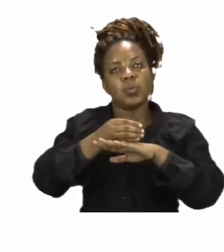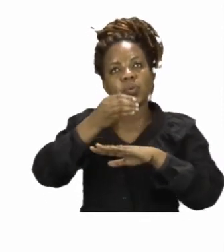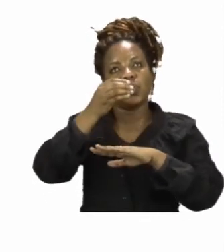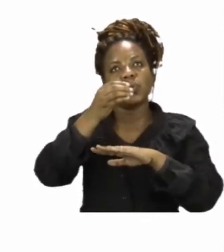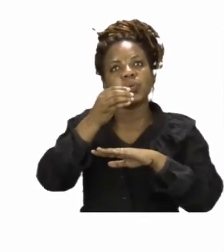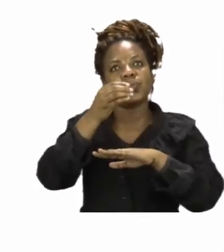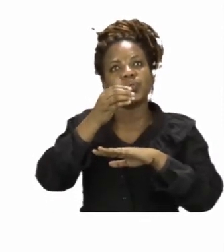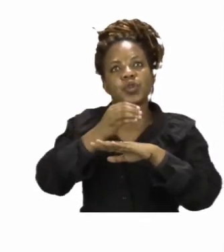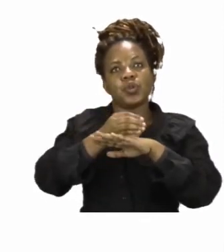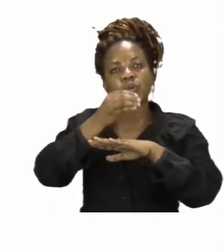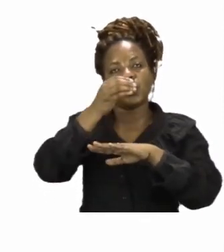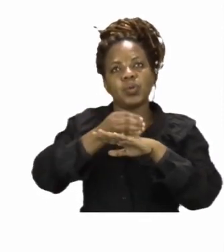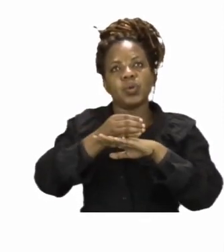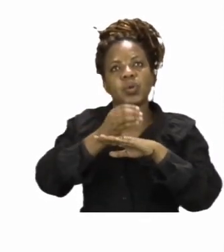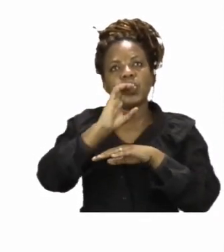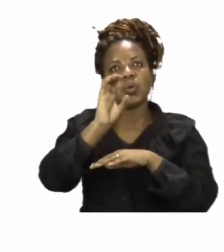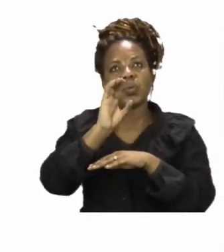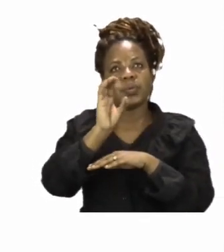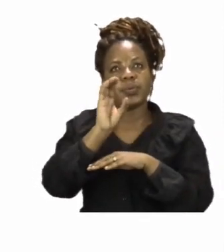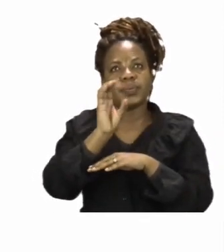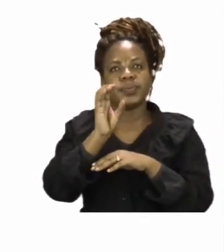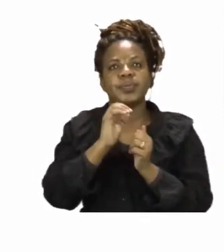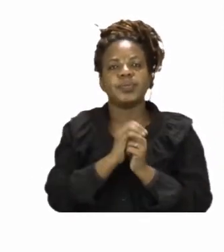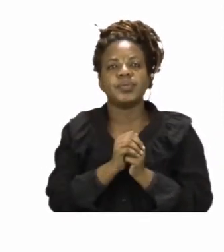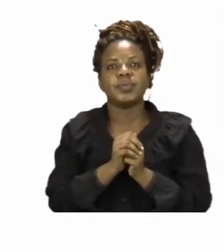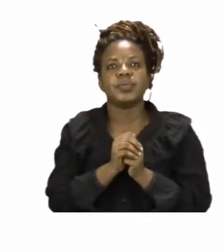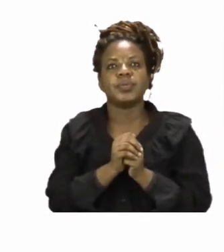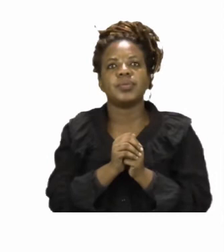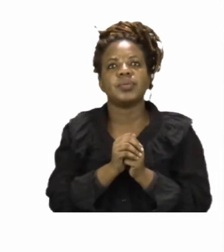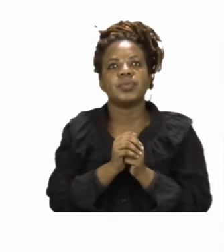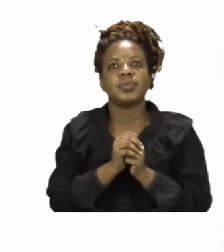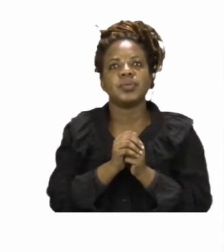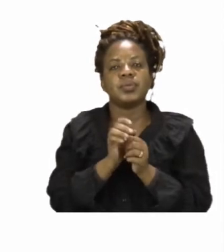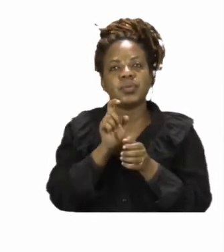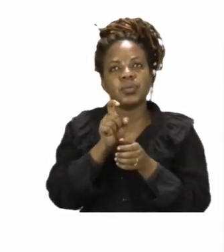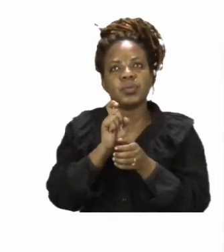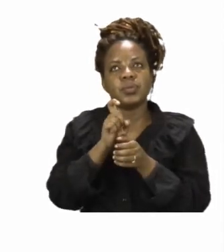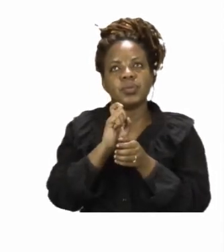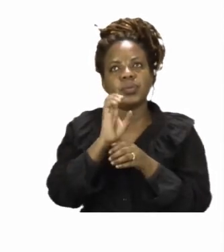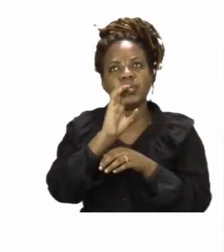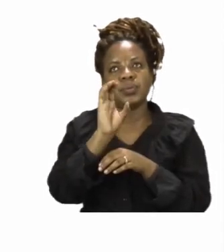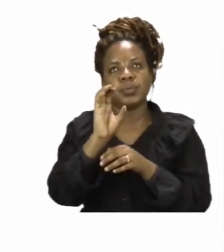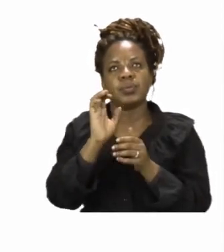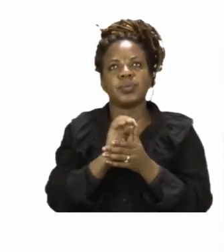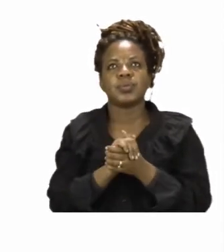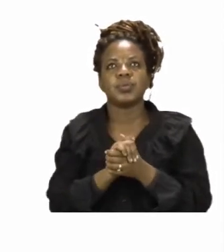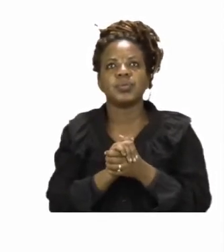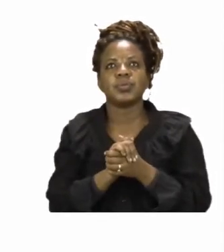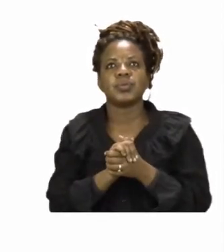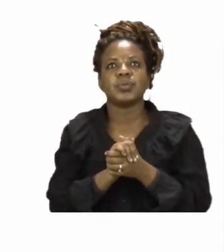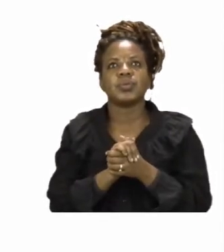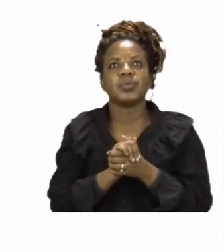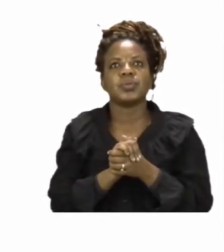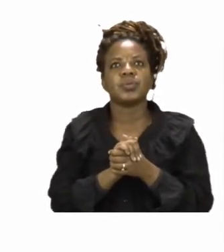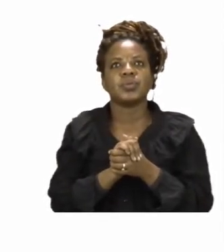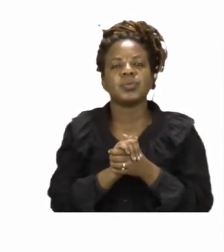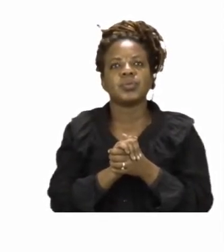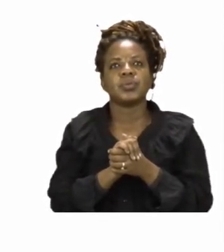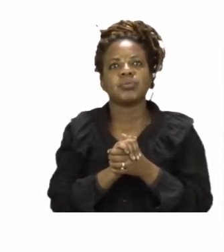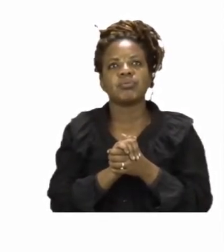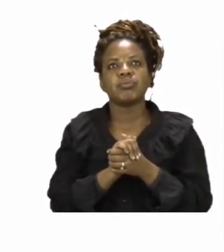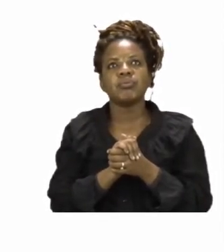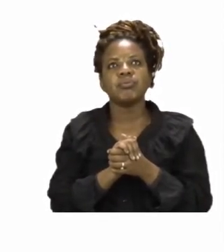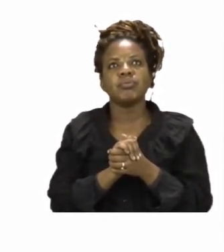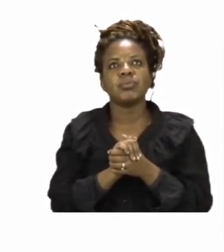December holiday, not Sunday. Oh, Teacher Mutsa. So, the Nell family enjoyed a lot of